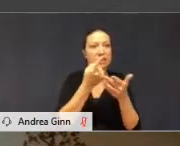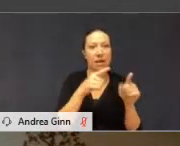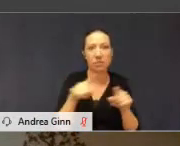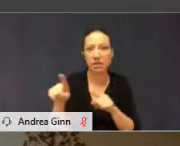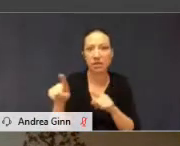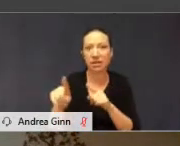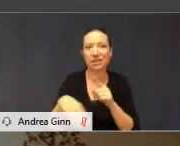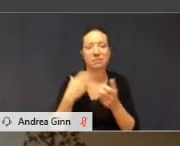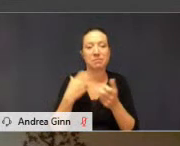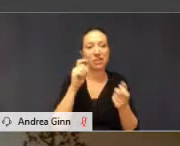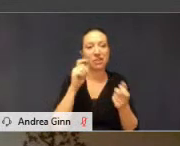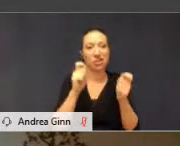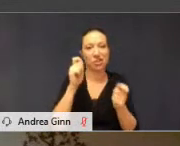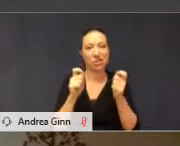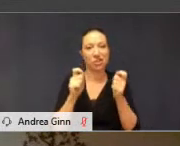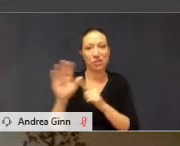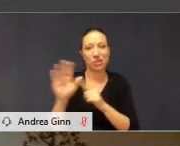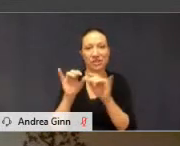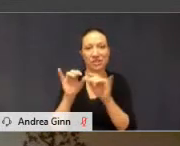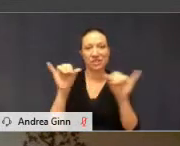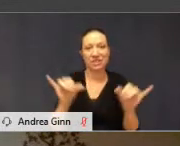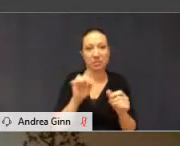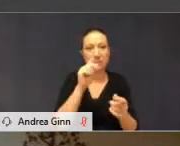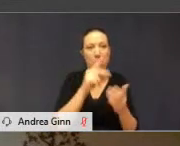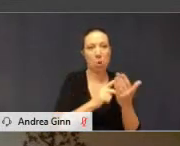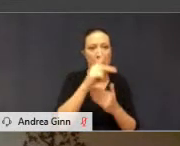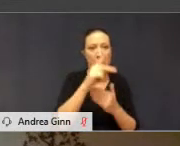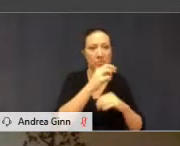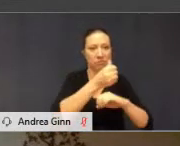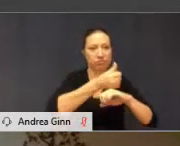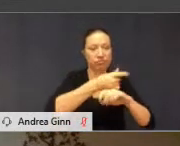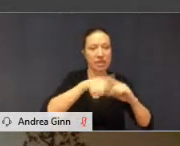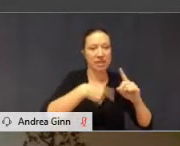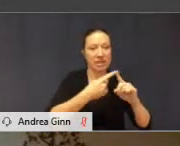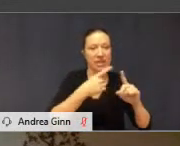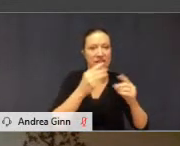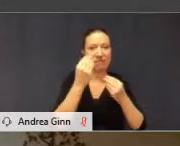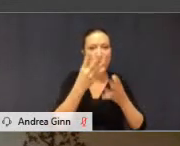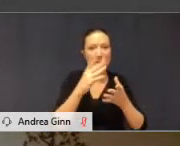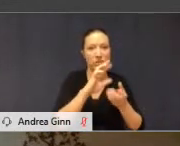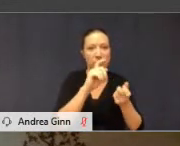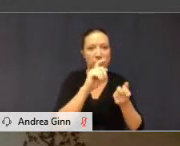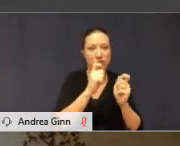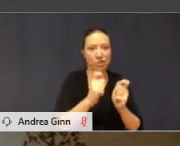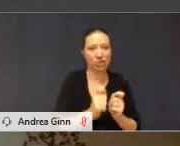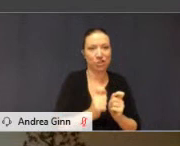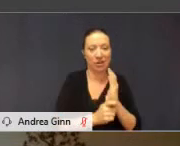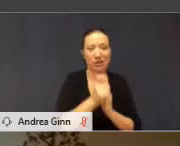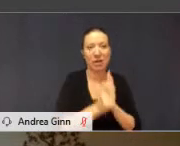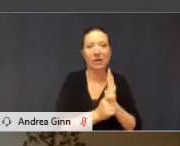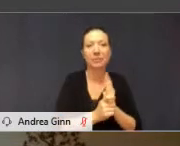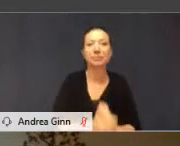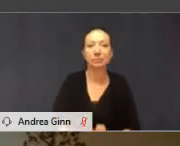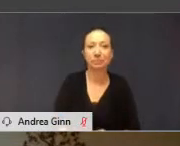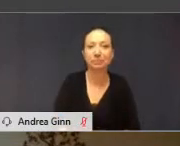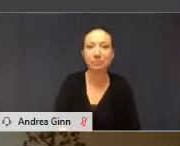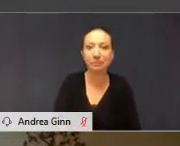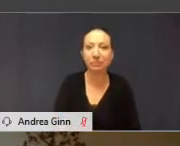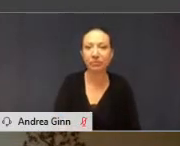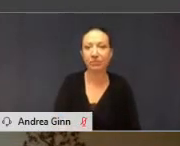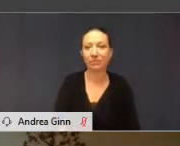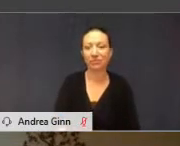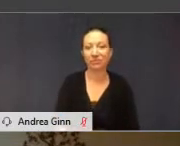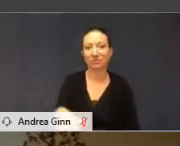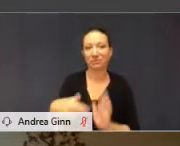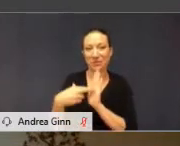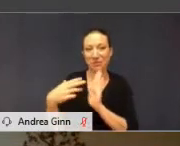their system, and the first step is when what's the date of the claim, and then it pays according to the rate in place at that time. Okay, thank you. And